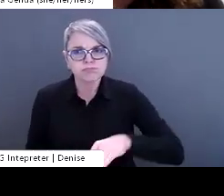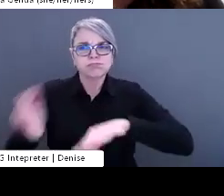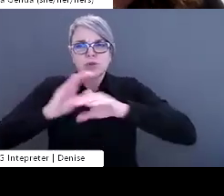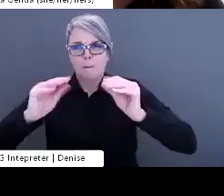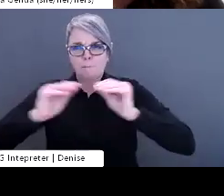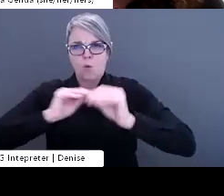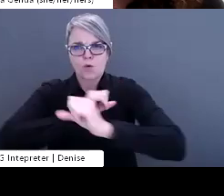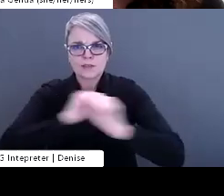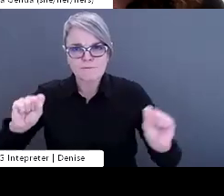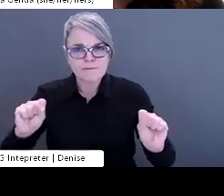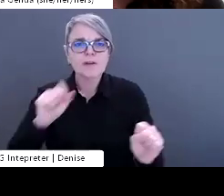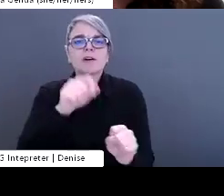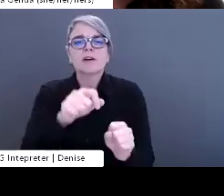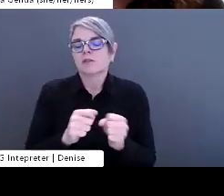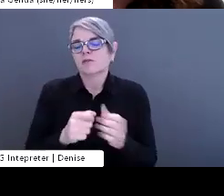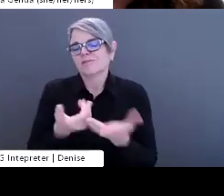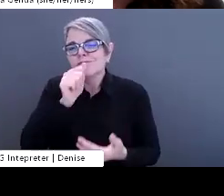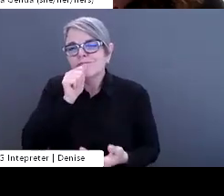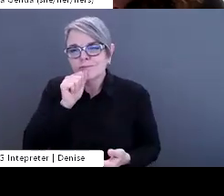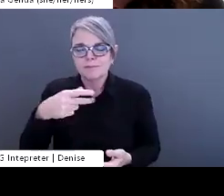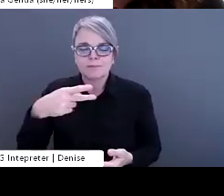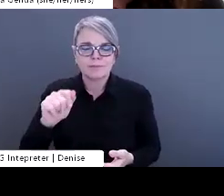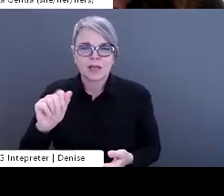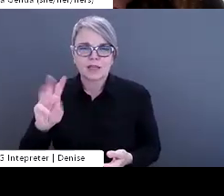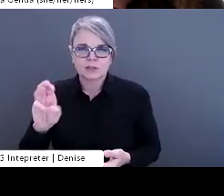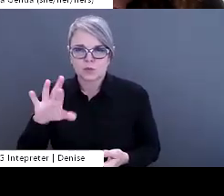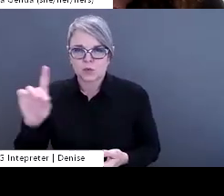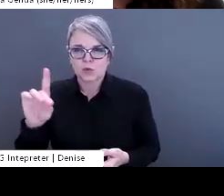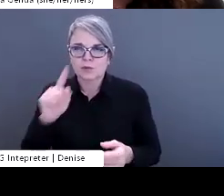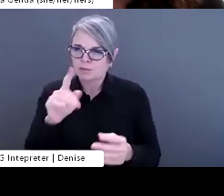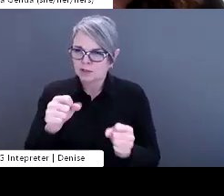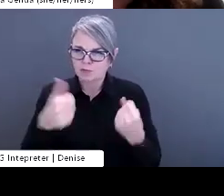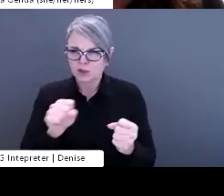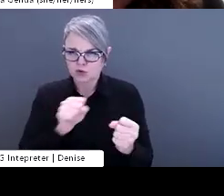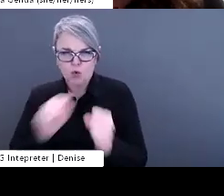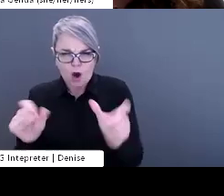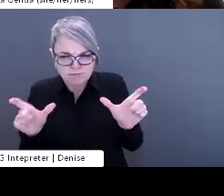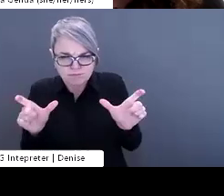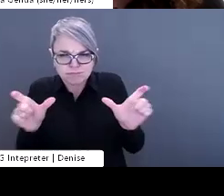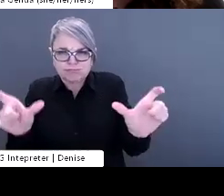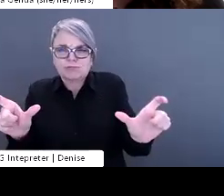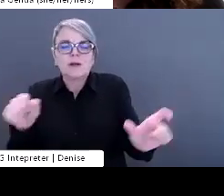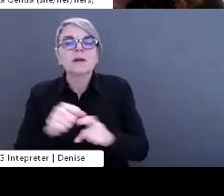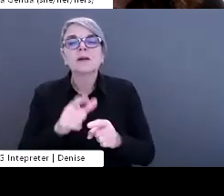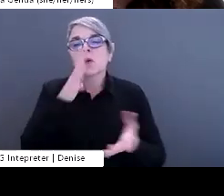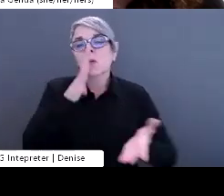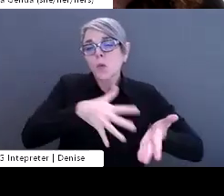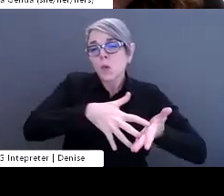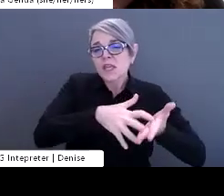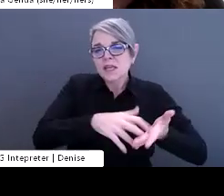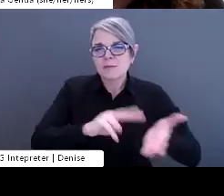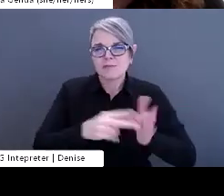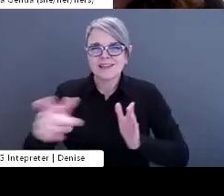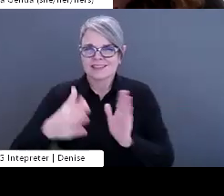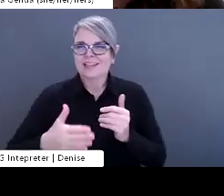when you sign up for online and mobile banking. A weak password is easy for someone else to guess. So a strong password would be very hard